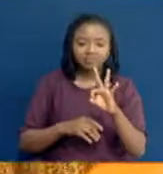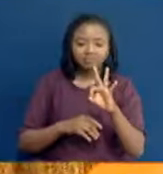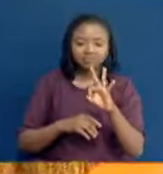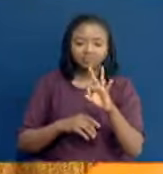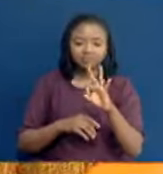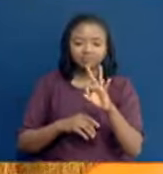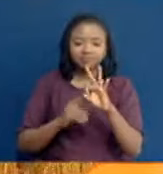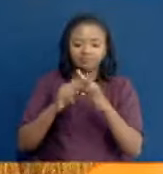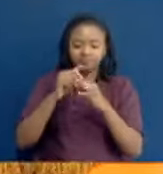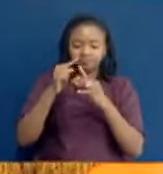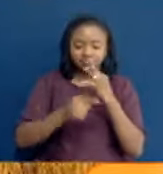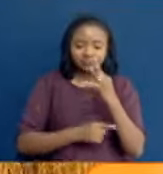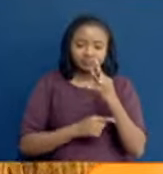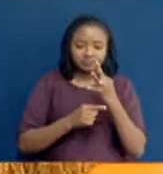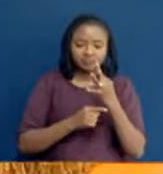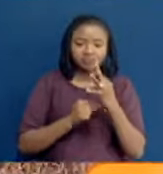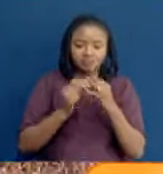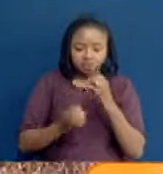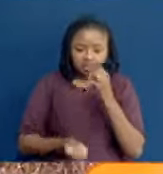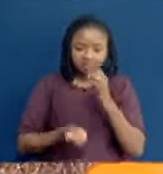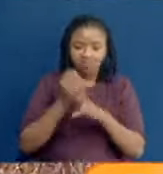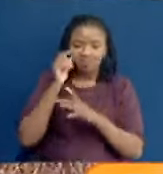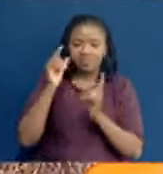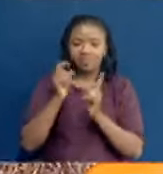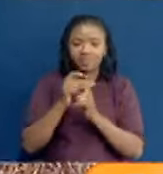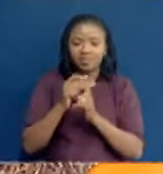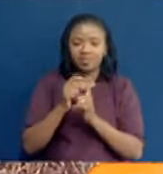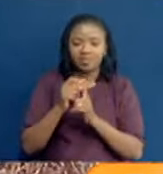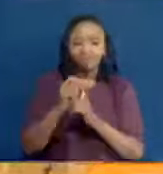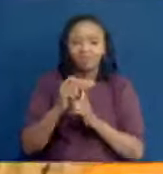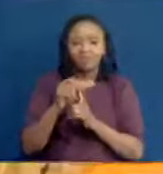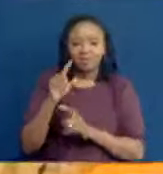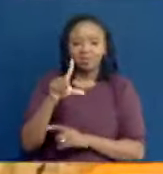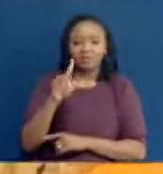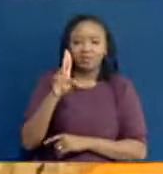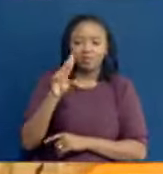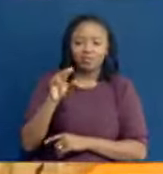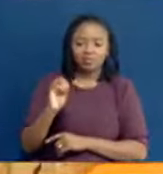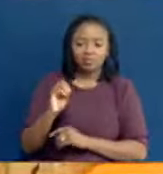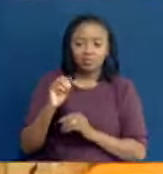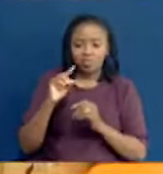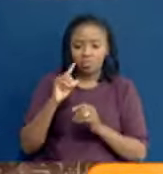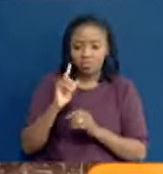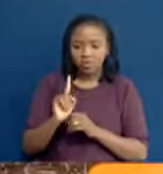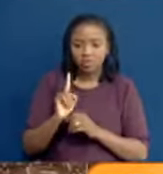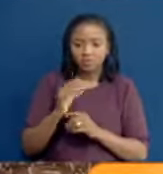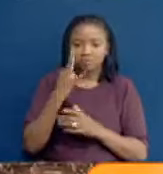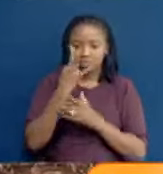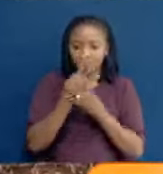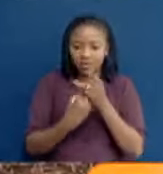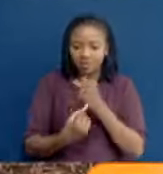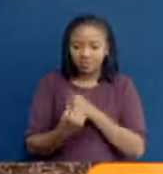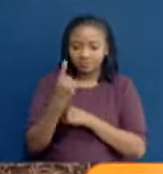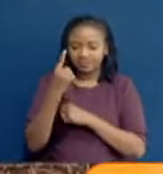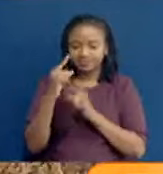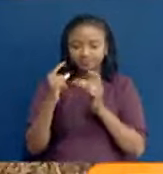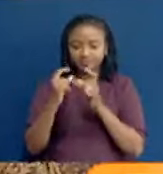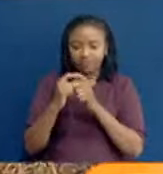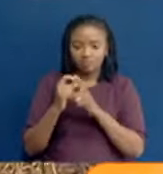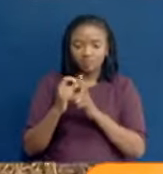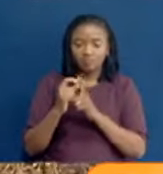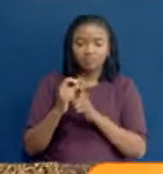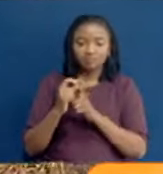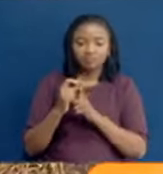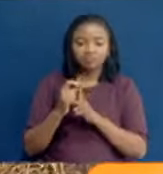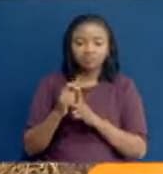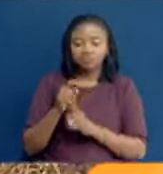Oza Group Ranch, hence the acronym Lumo. Lumo Wildlife Community Conservancy was